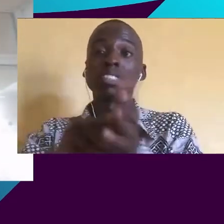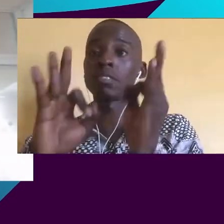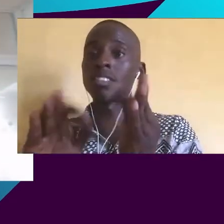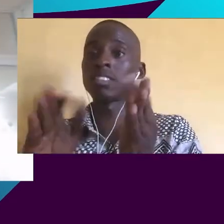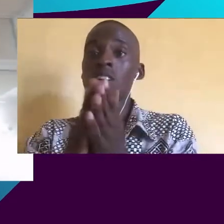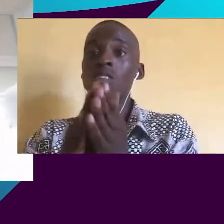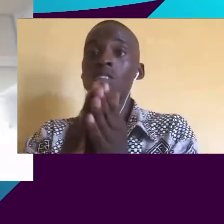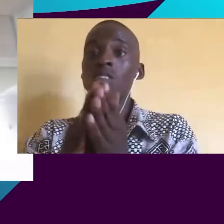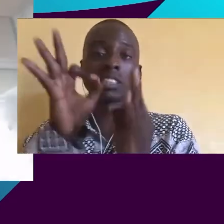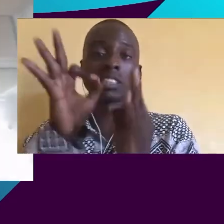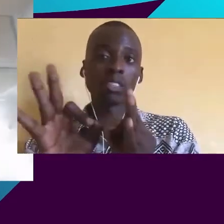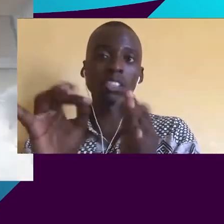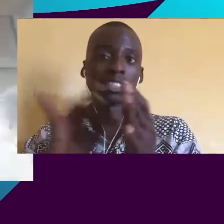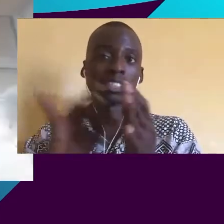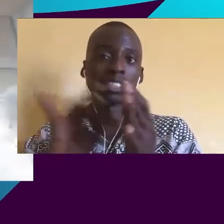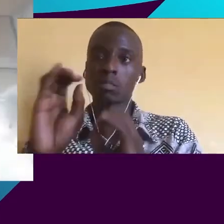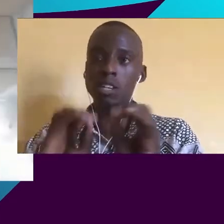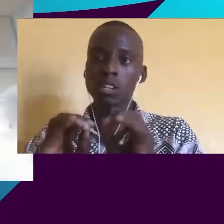touched at all.